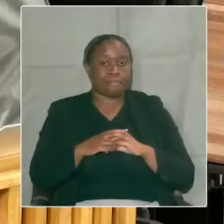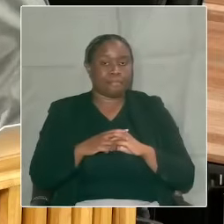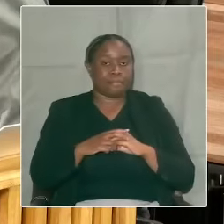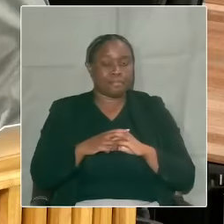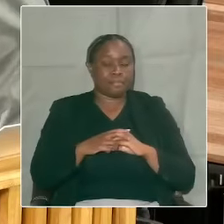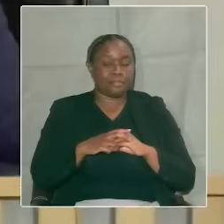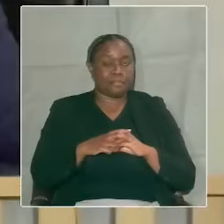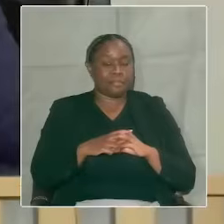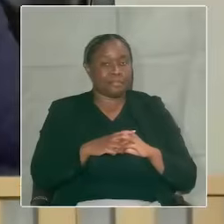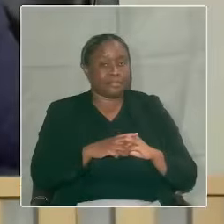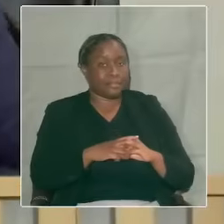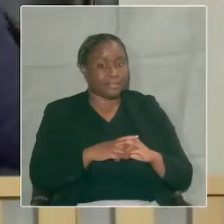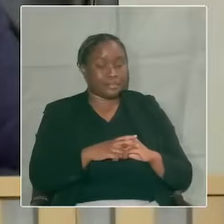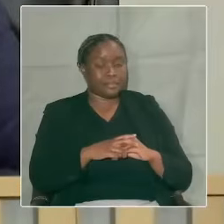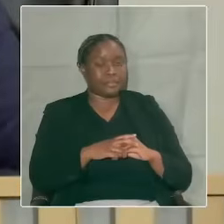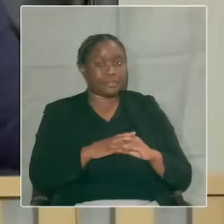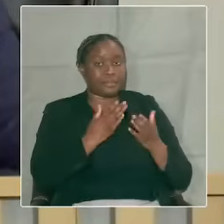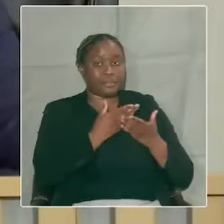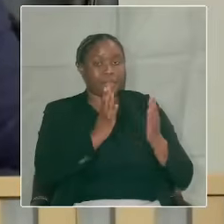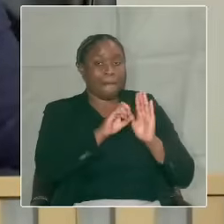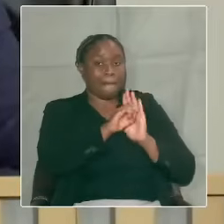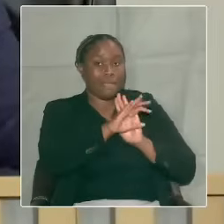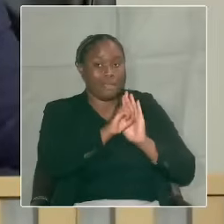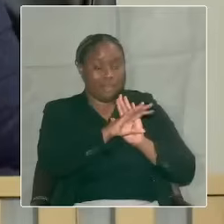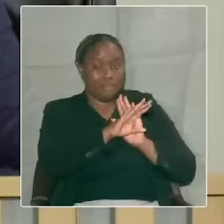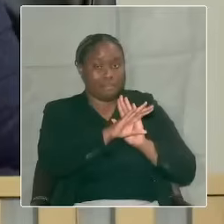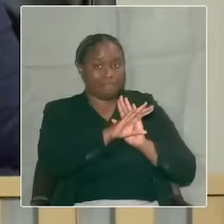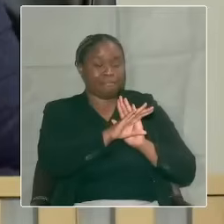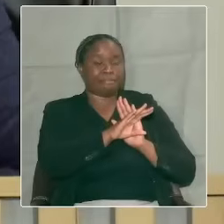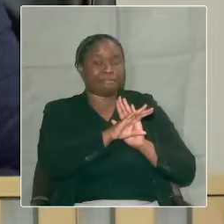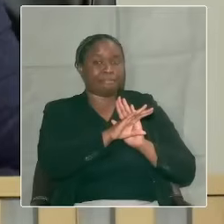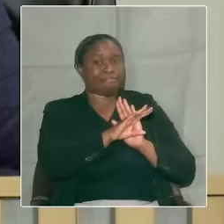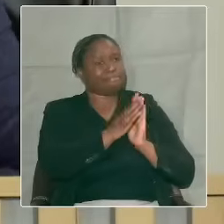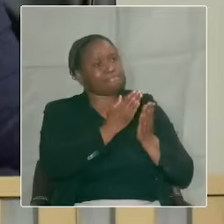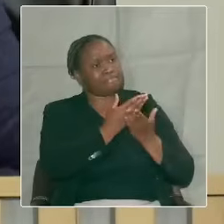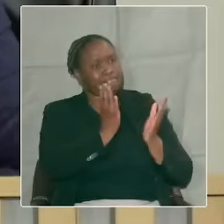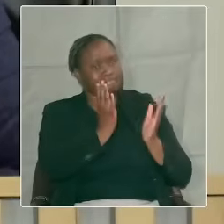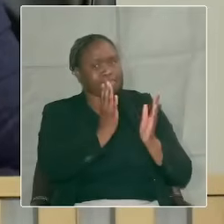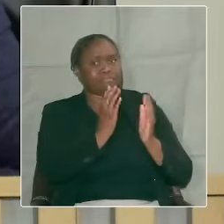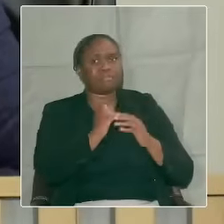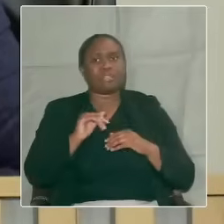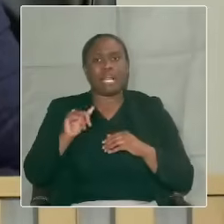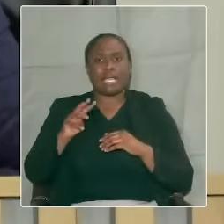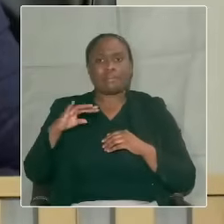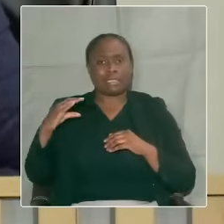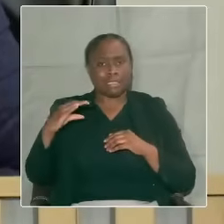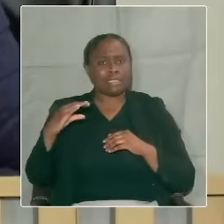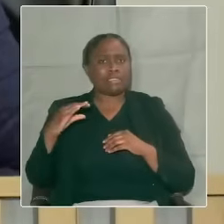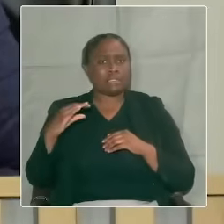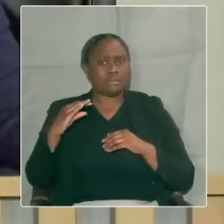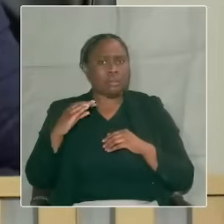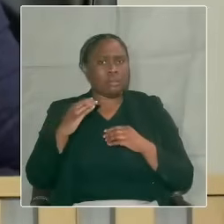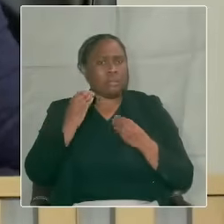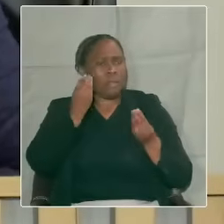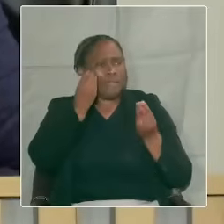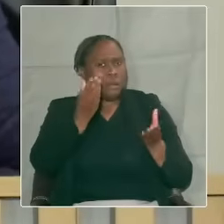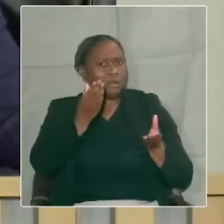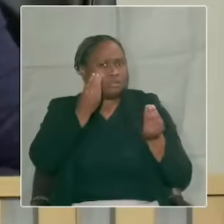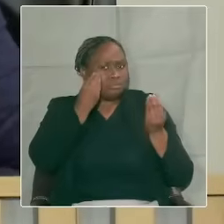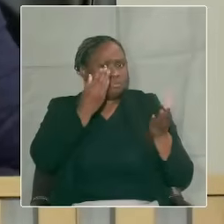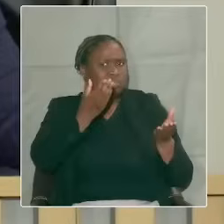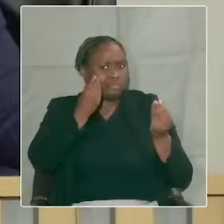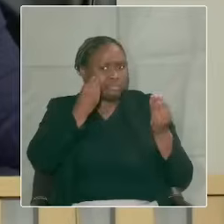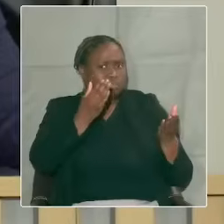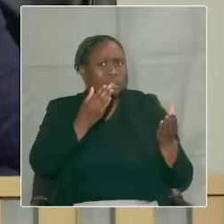It says, members of the media, with each update on the IMC on the work of the task